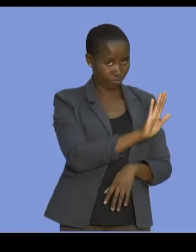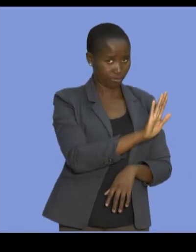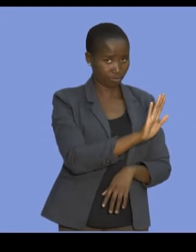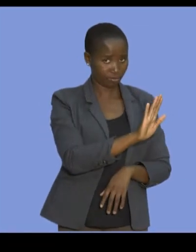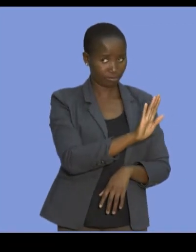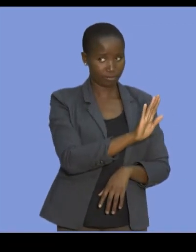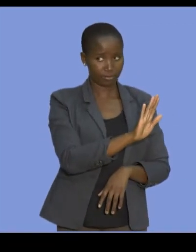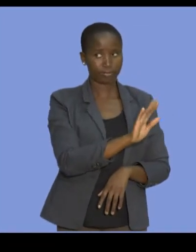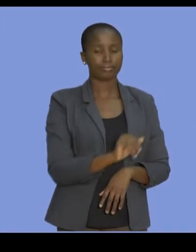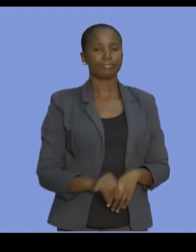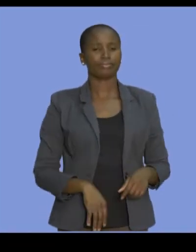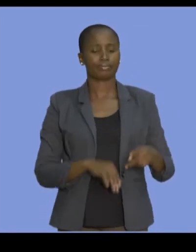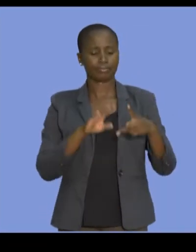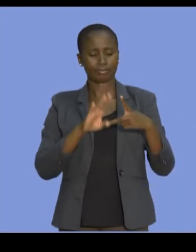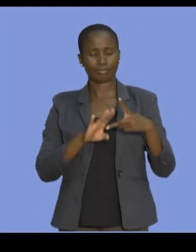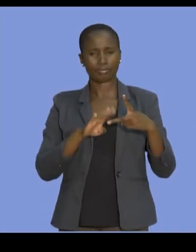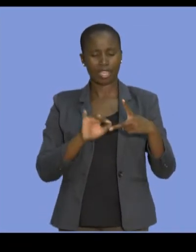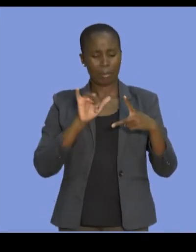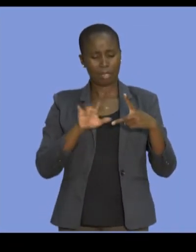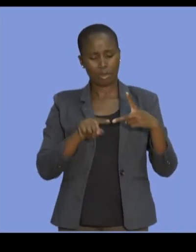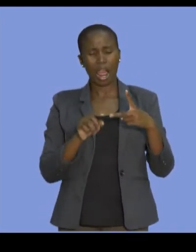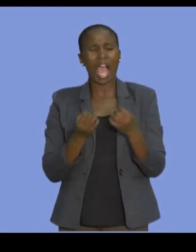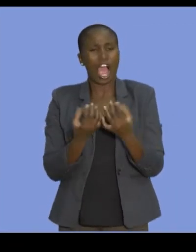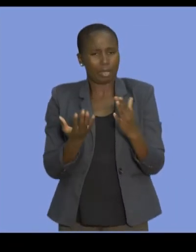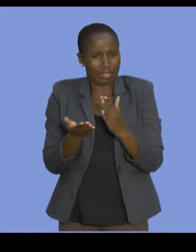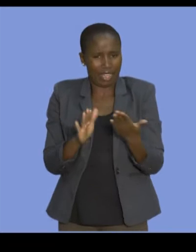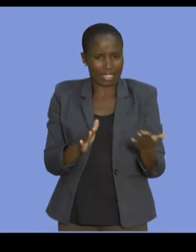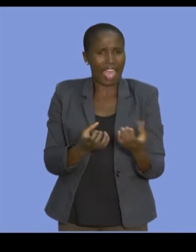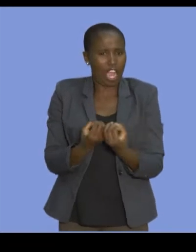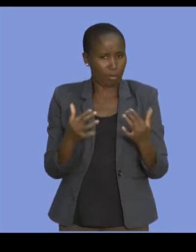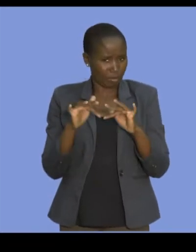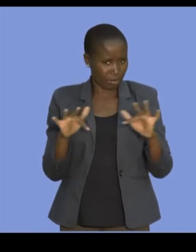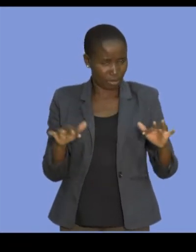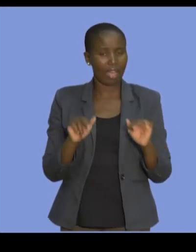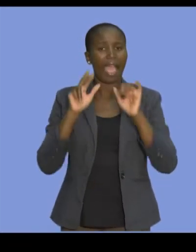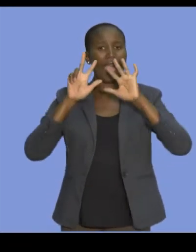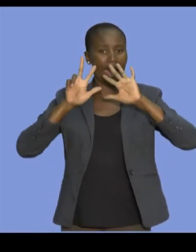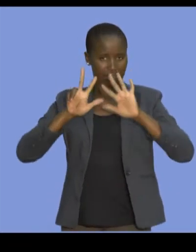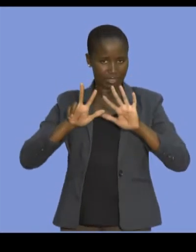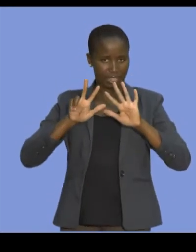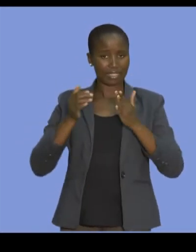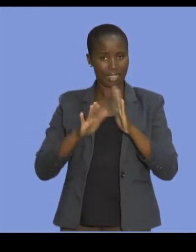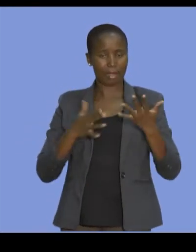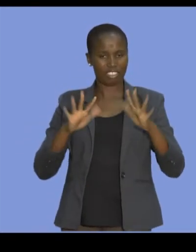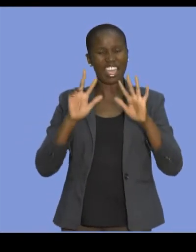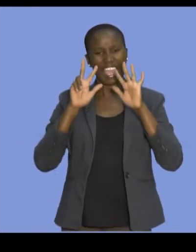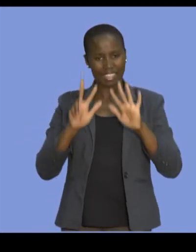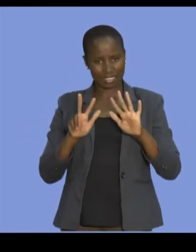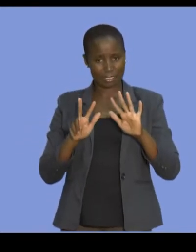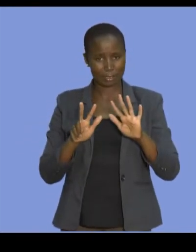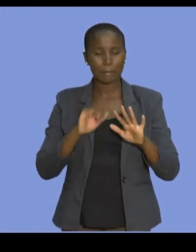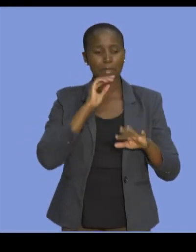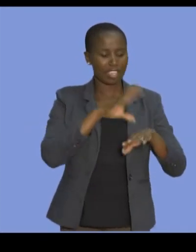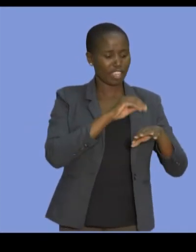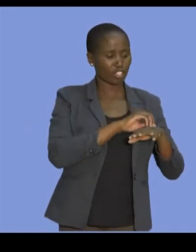many people actually died from COVID-19? It's 8. The age, which is 20 to 40, people died